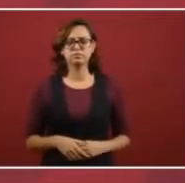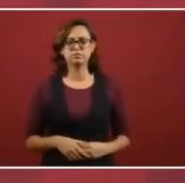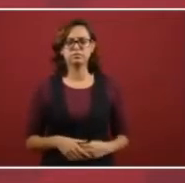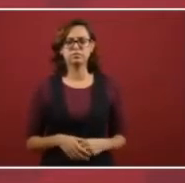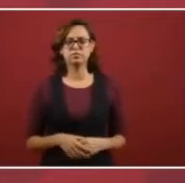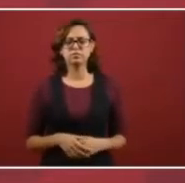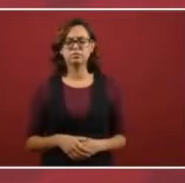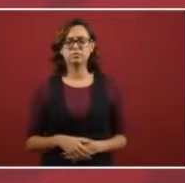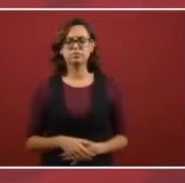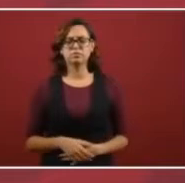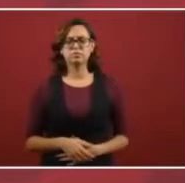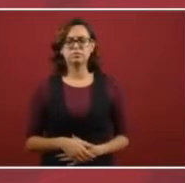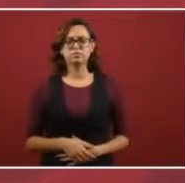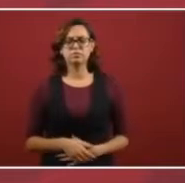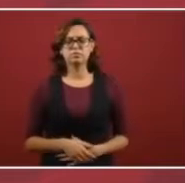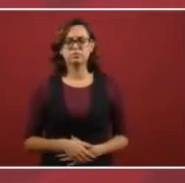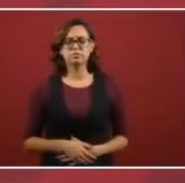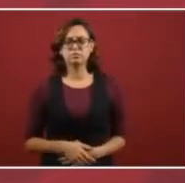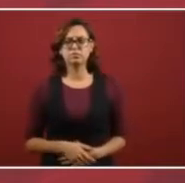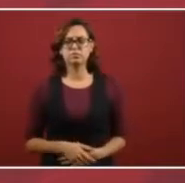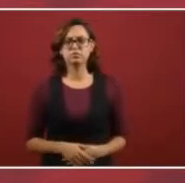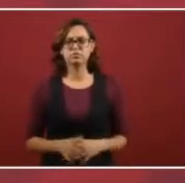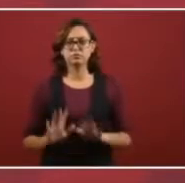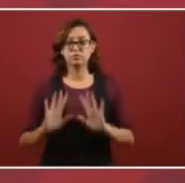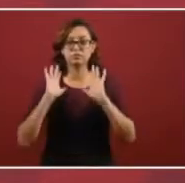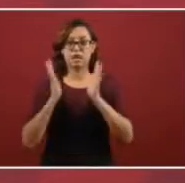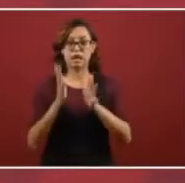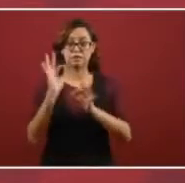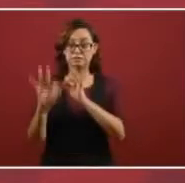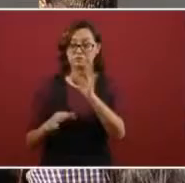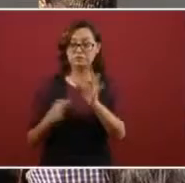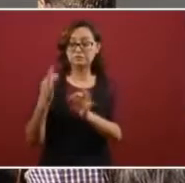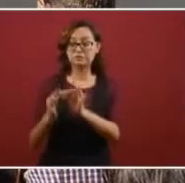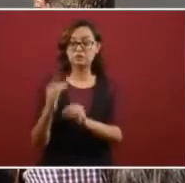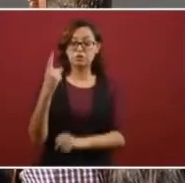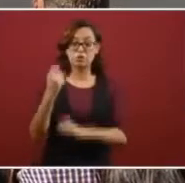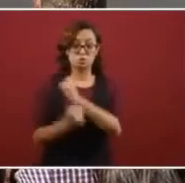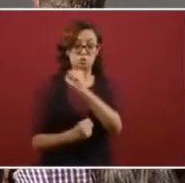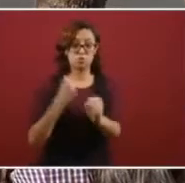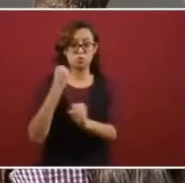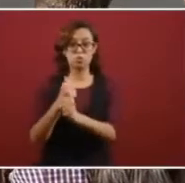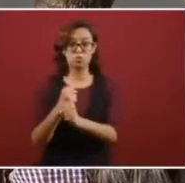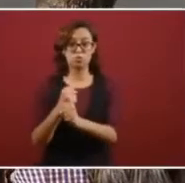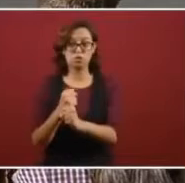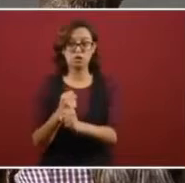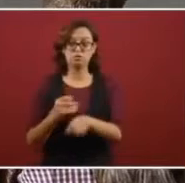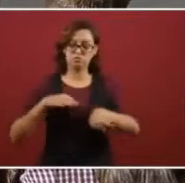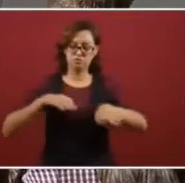We are going to inform at the end of the year